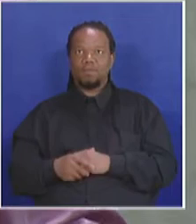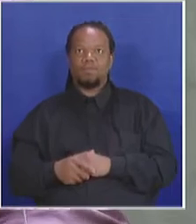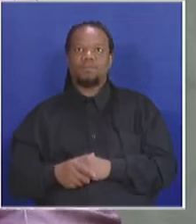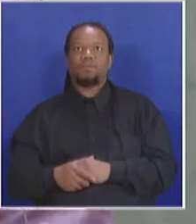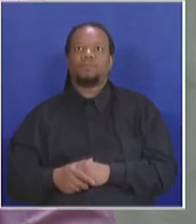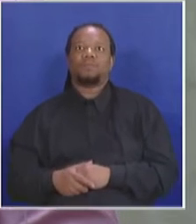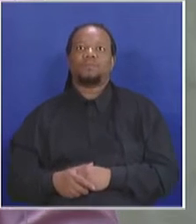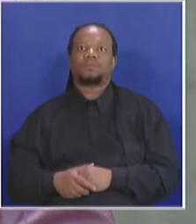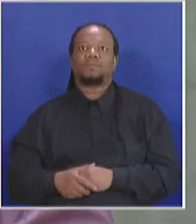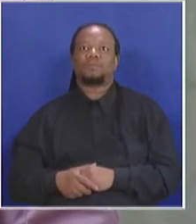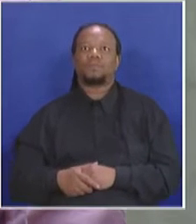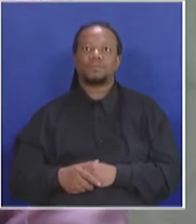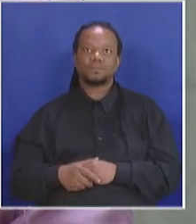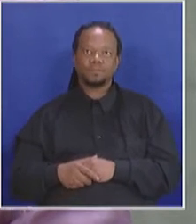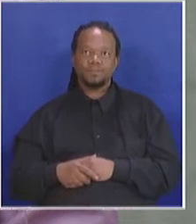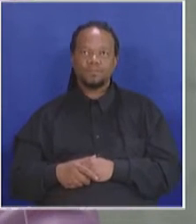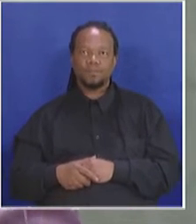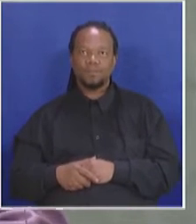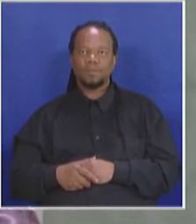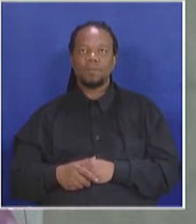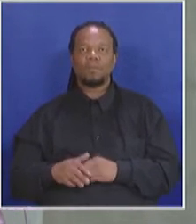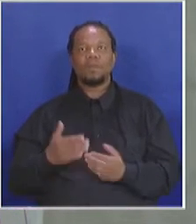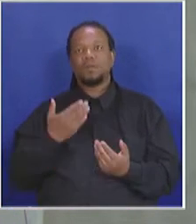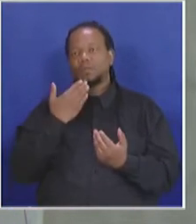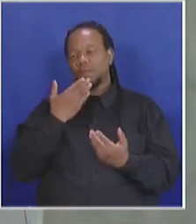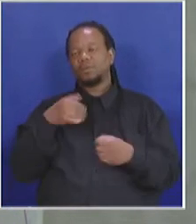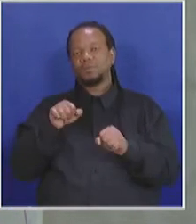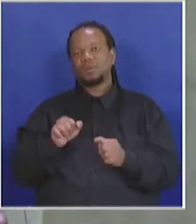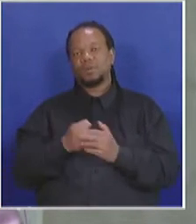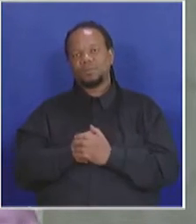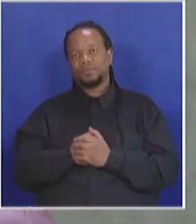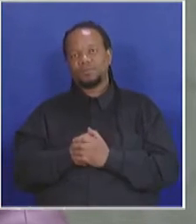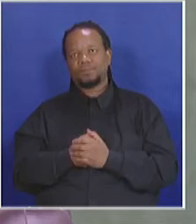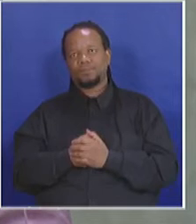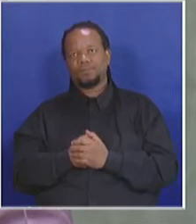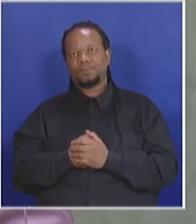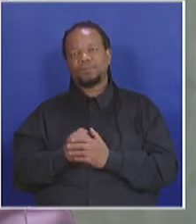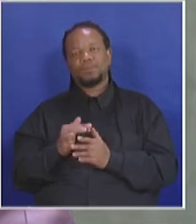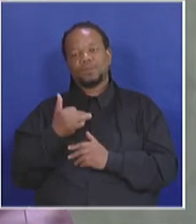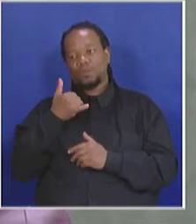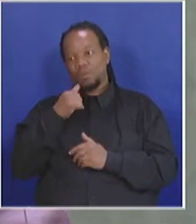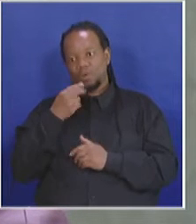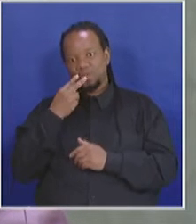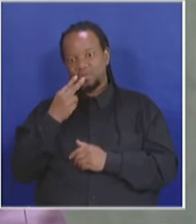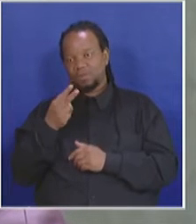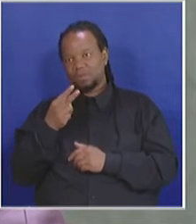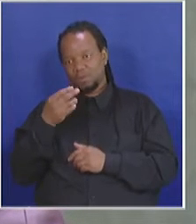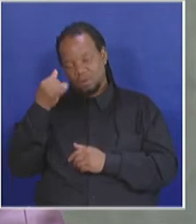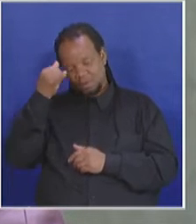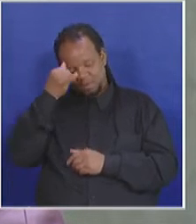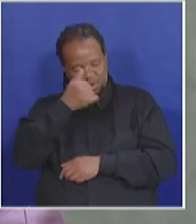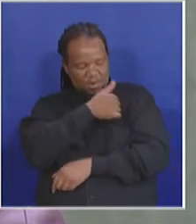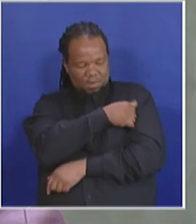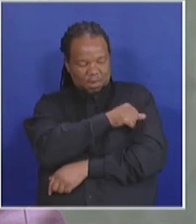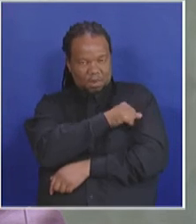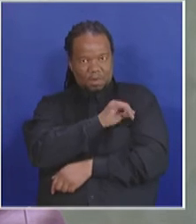Thank you, Chairperson. Thank you, ma'am. These are the observations at the veterinary clinic. The clinic was not